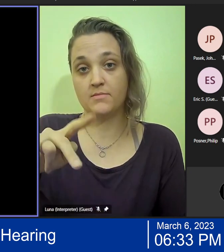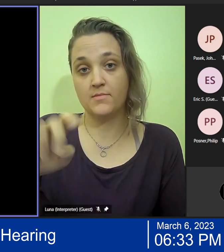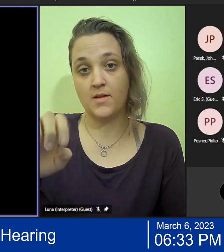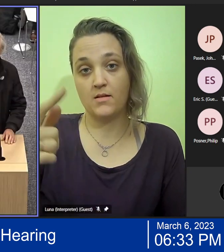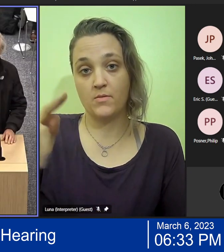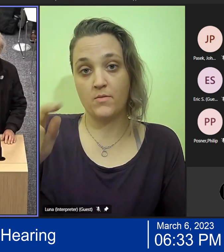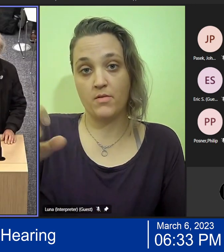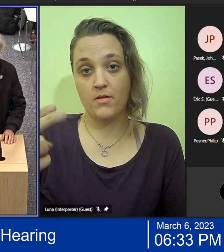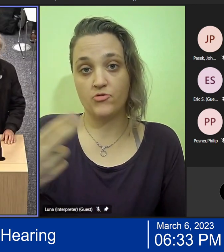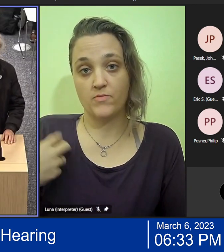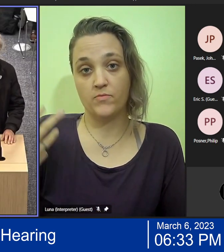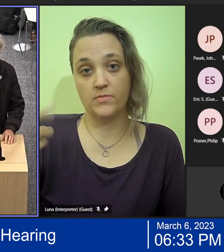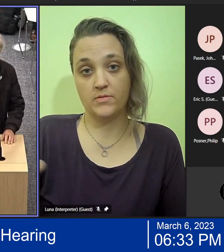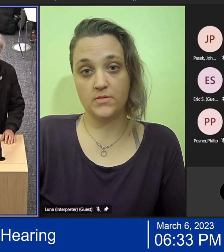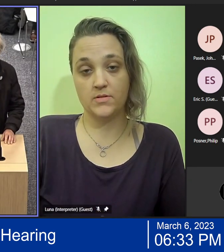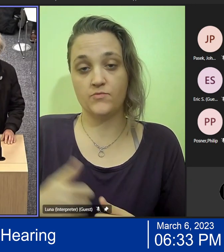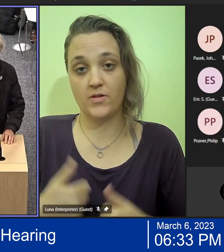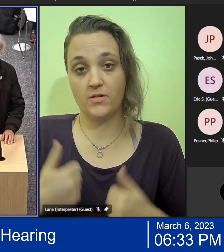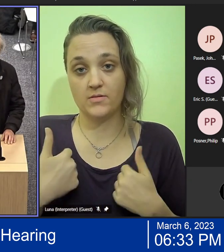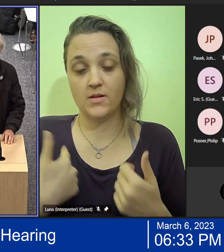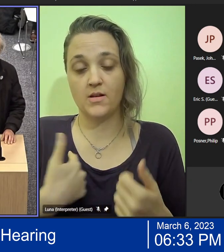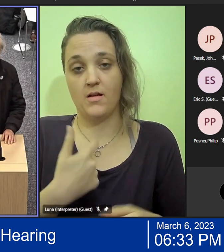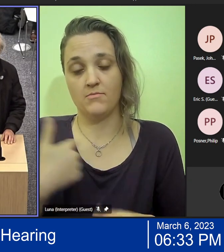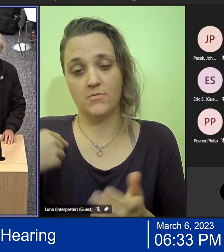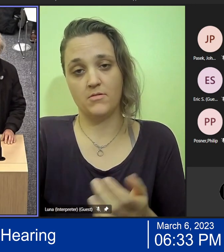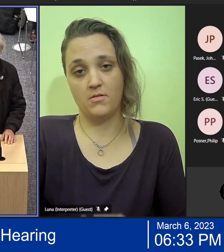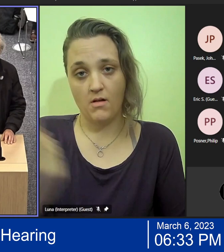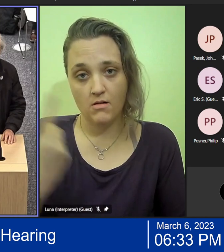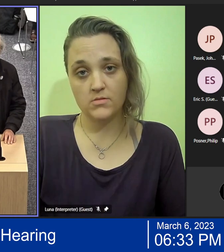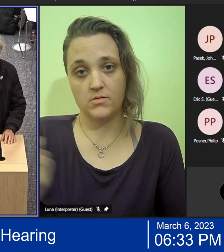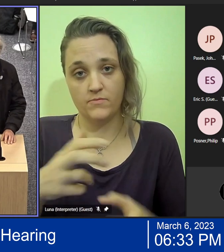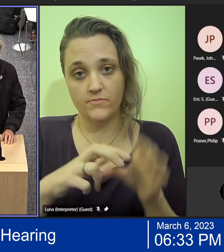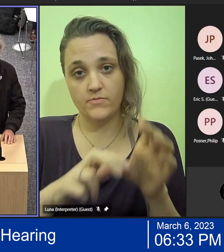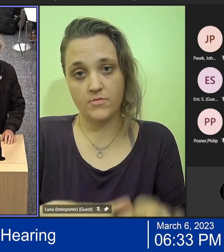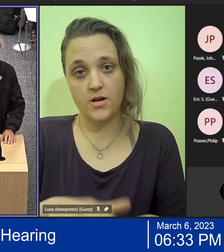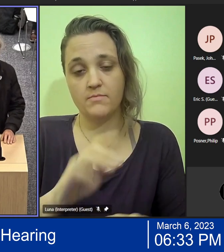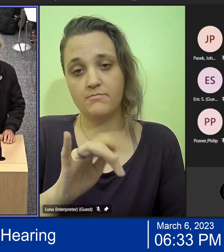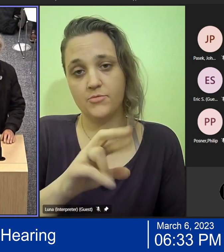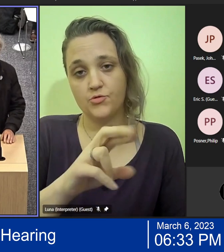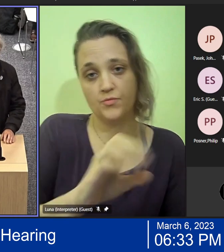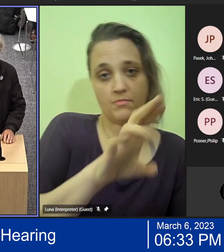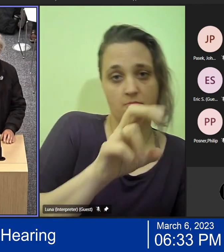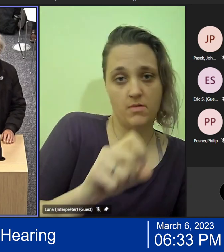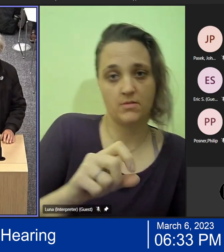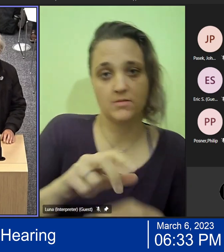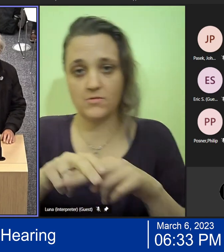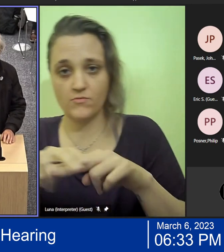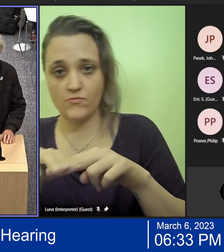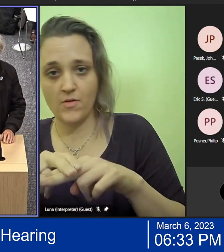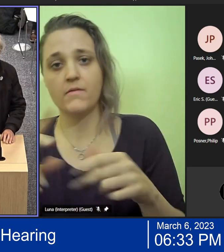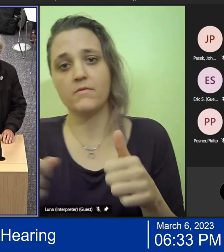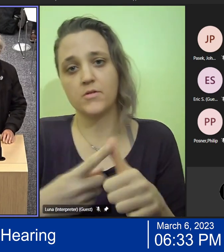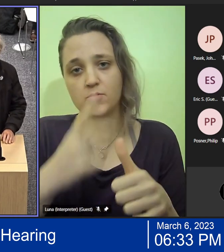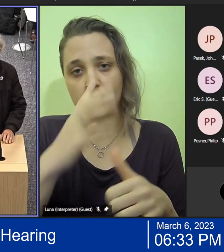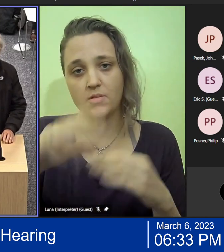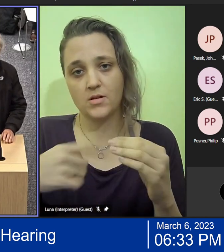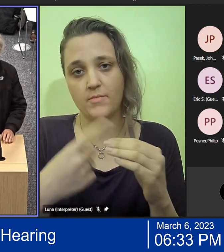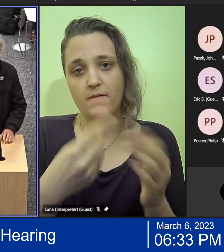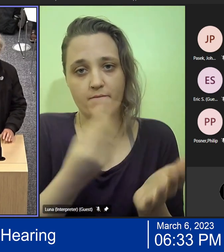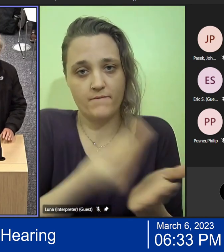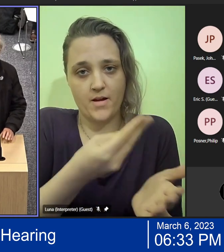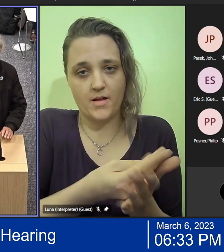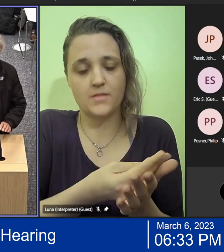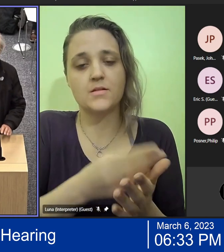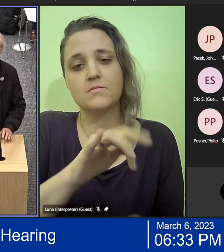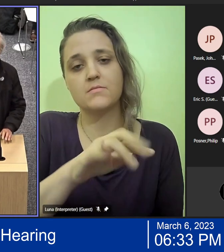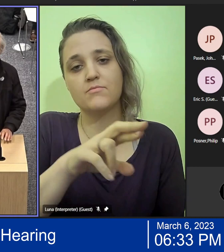My name is Mike Golash. I'm a D.C. resident in Ward 4, and I'm a fairly constant rider of Metro Bus and Metro Rail. The first thing is I want to